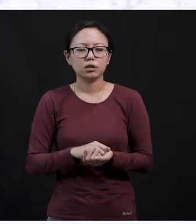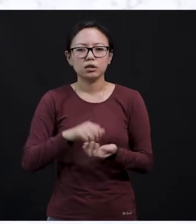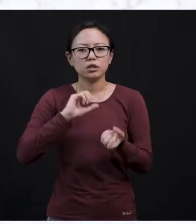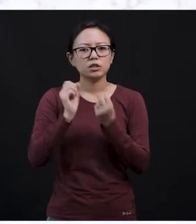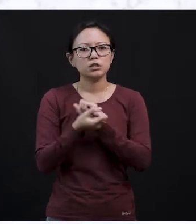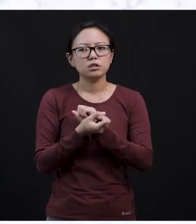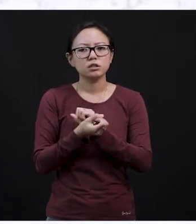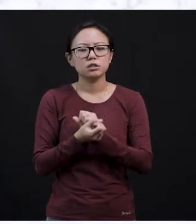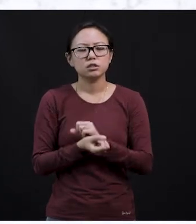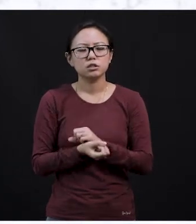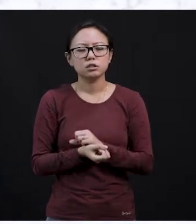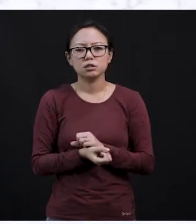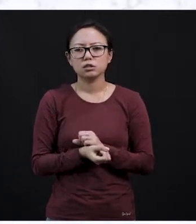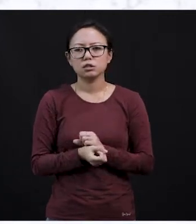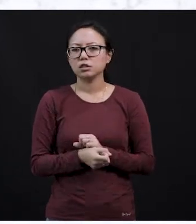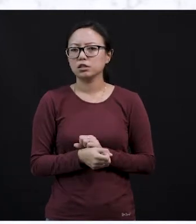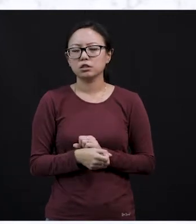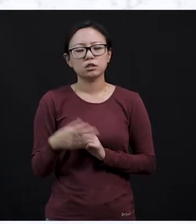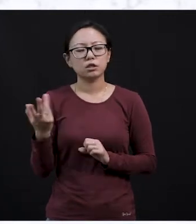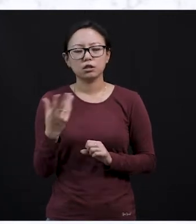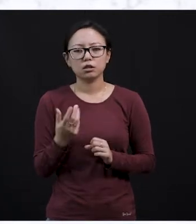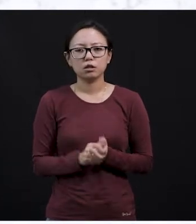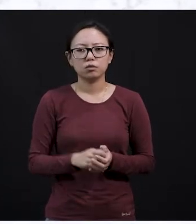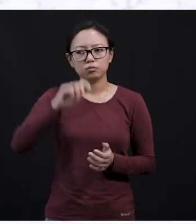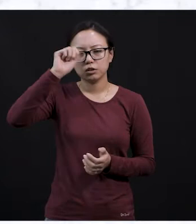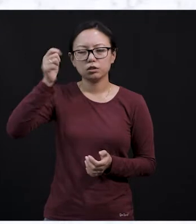happened while the Britishers were ruling us.